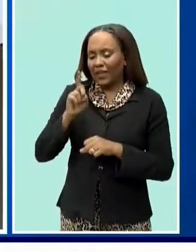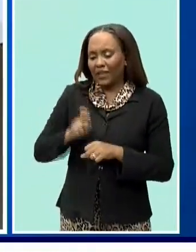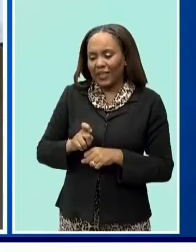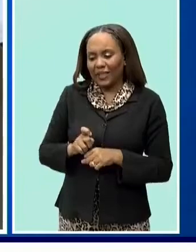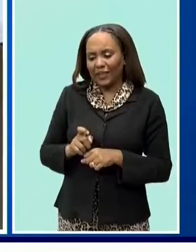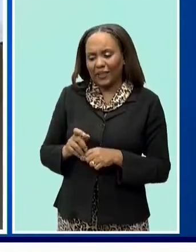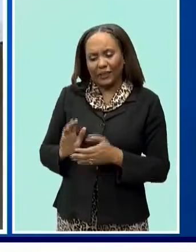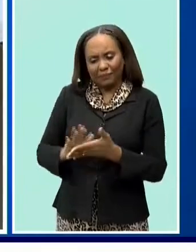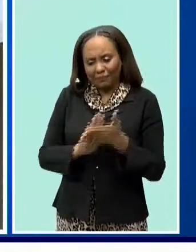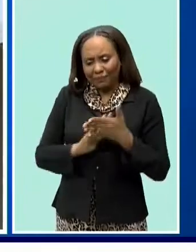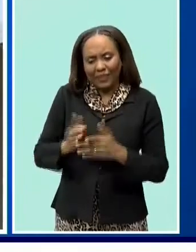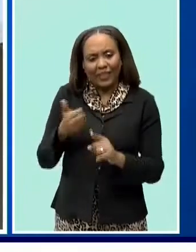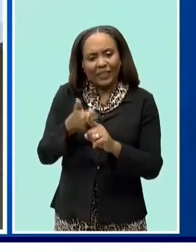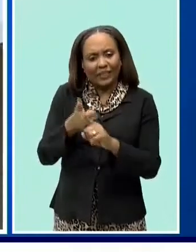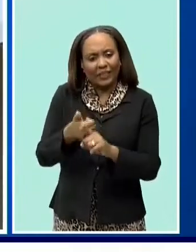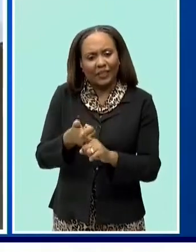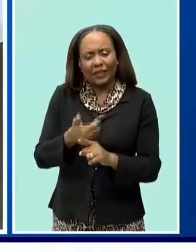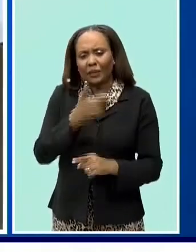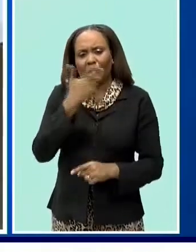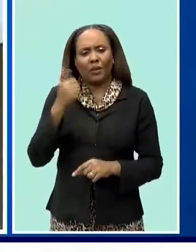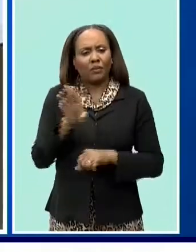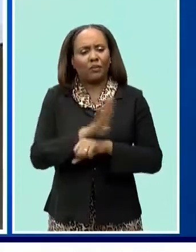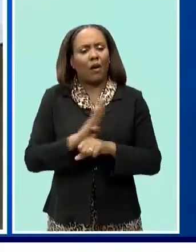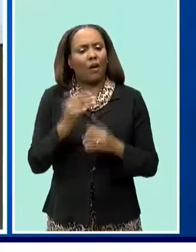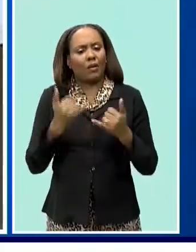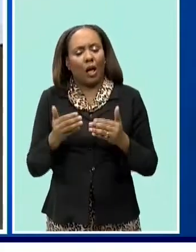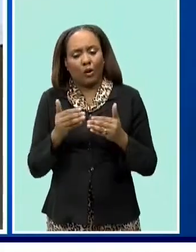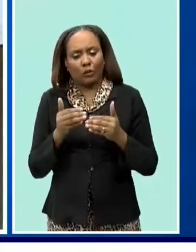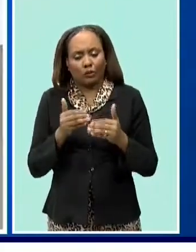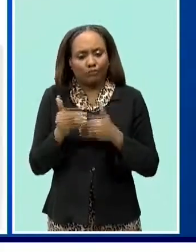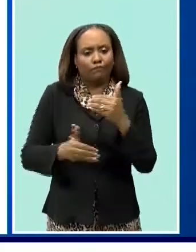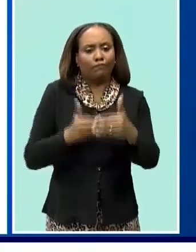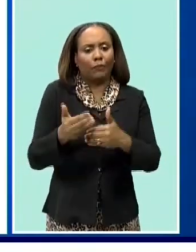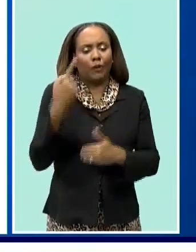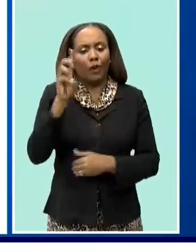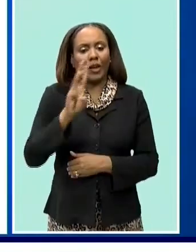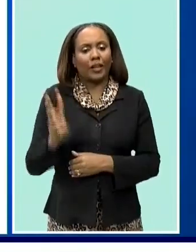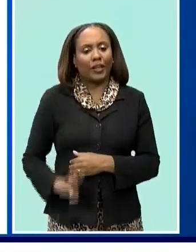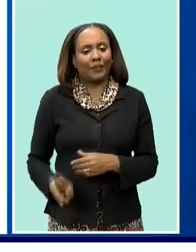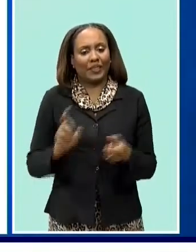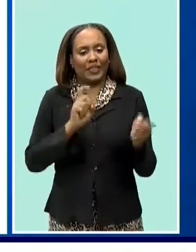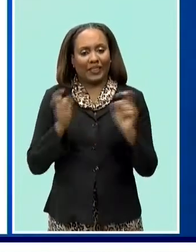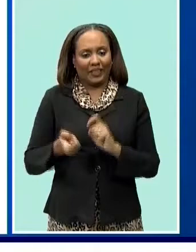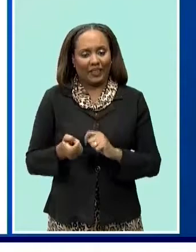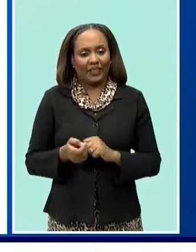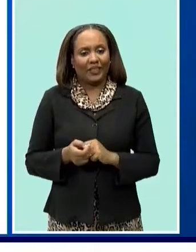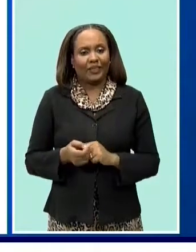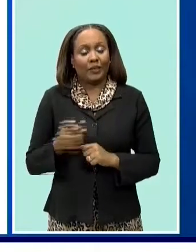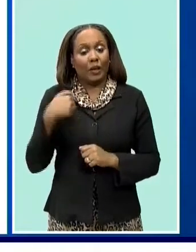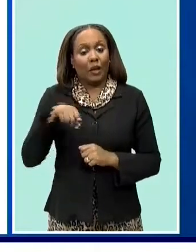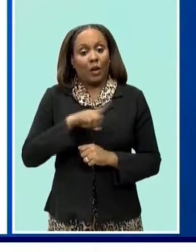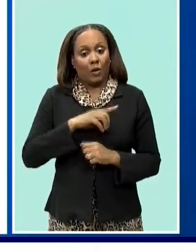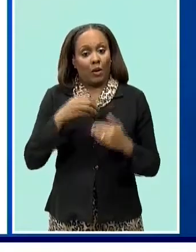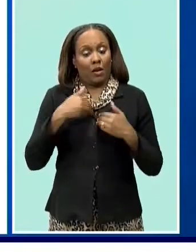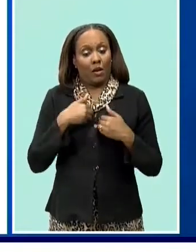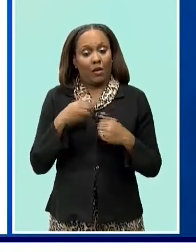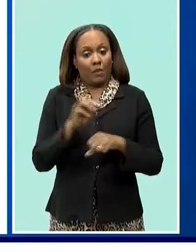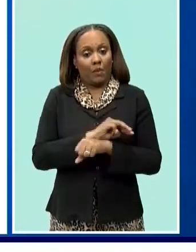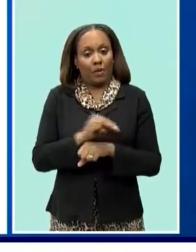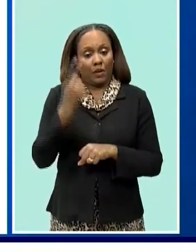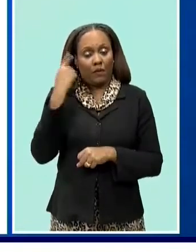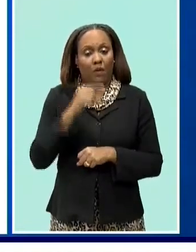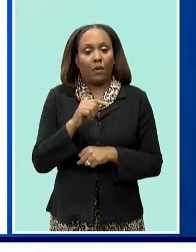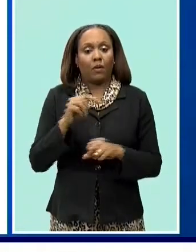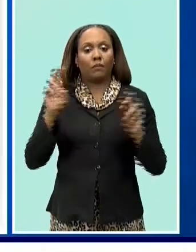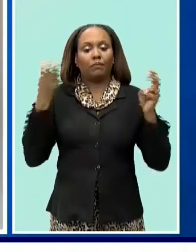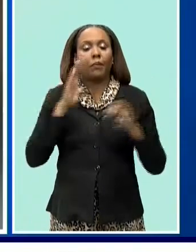bold steps in adapting to climate change and becoming resilient. These include the establishment of a Ministry of Maritime Affairs and the